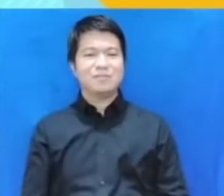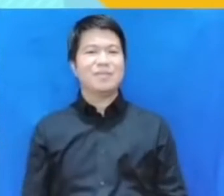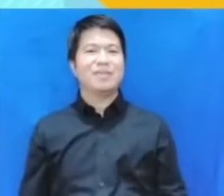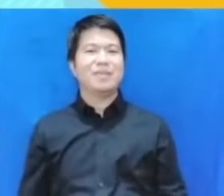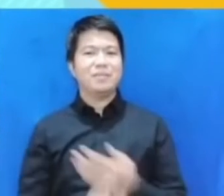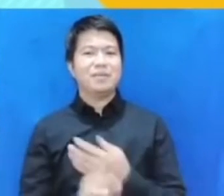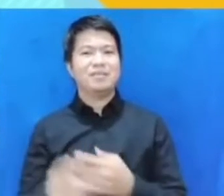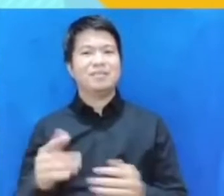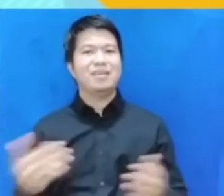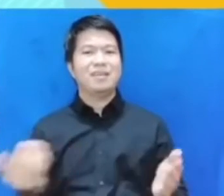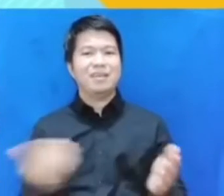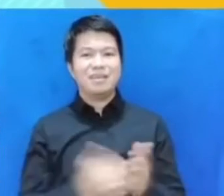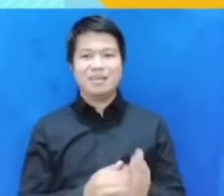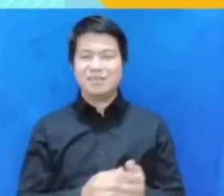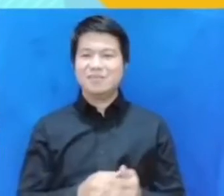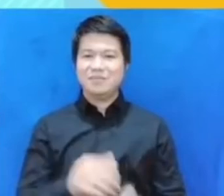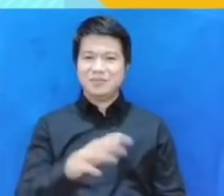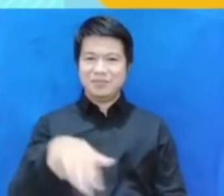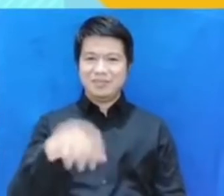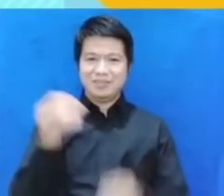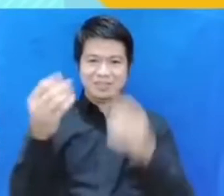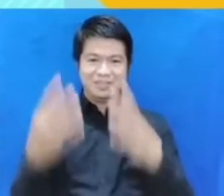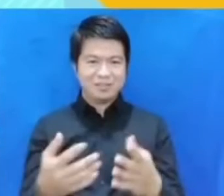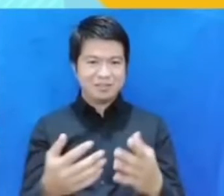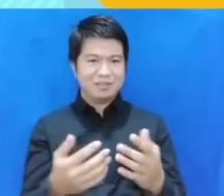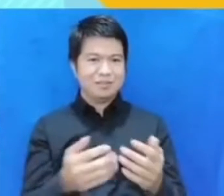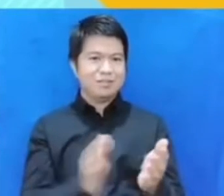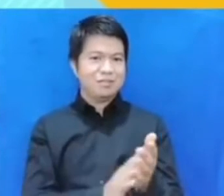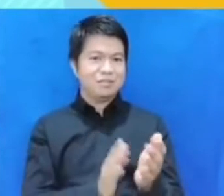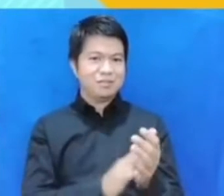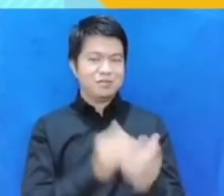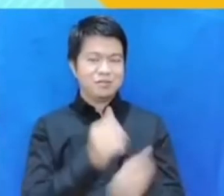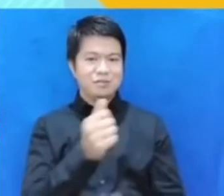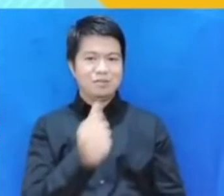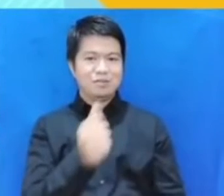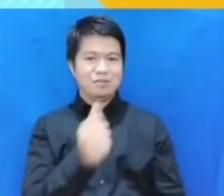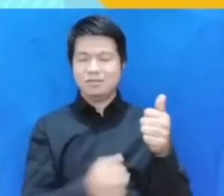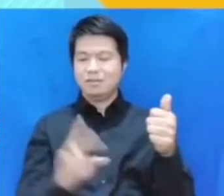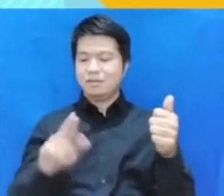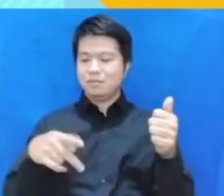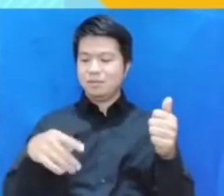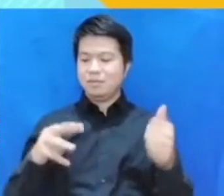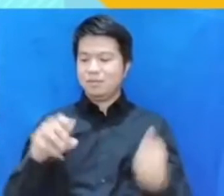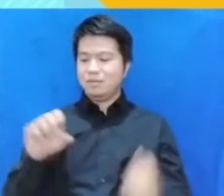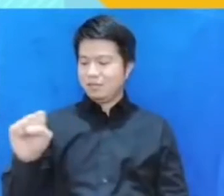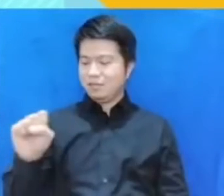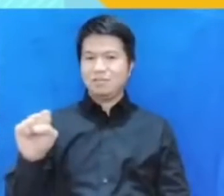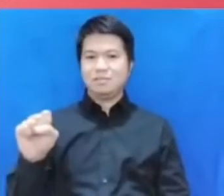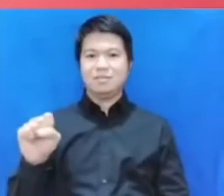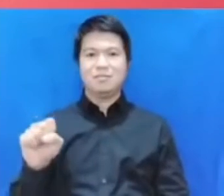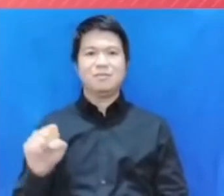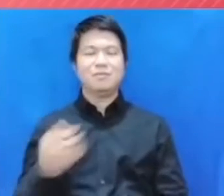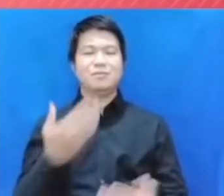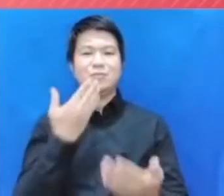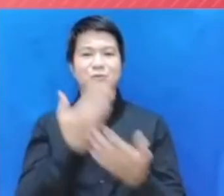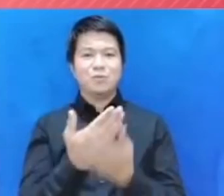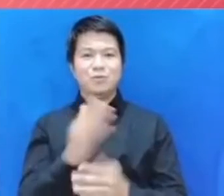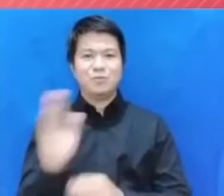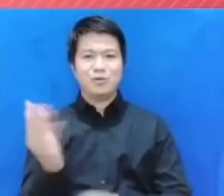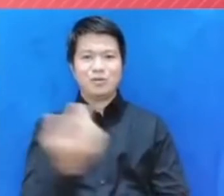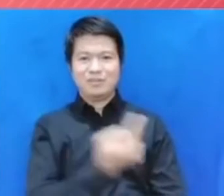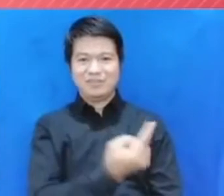our teachers, school heads, and RPMS implementers, good morning, everyone.